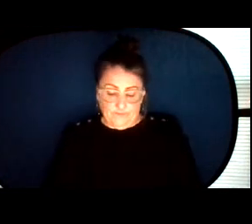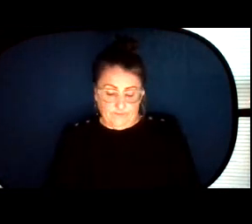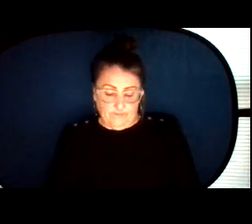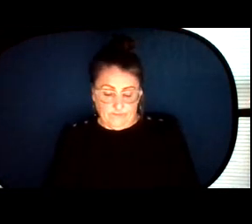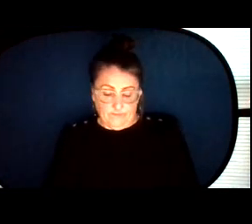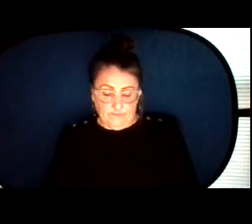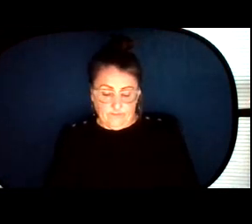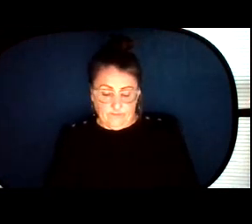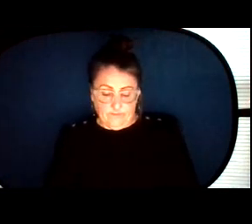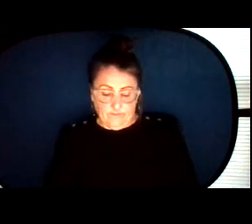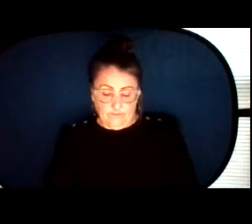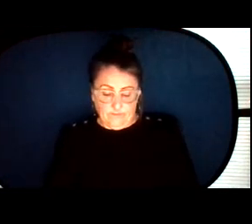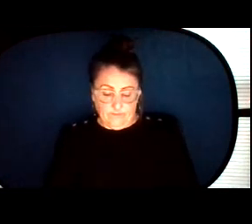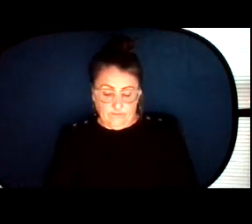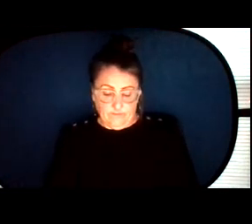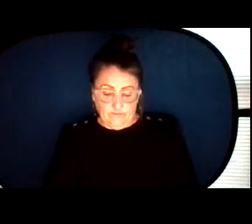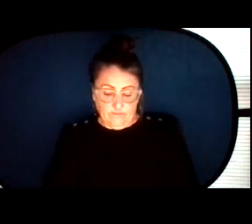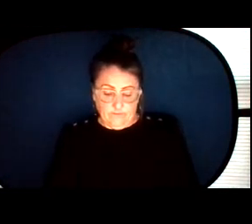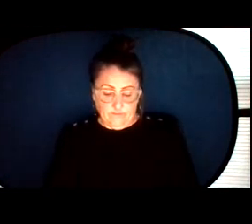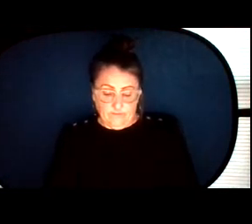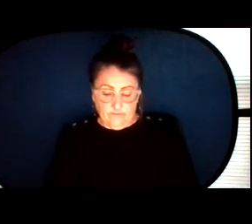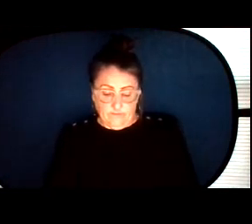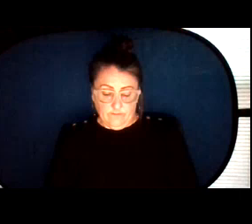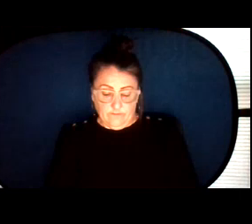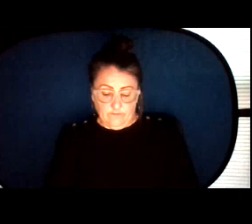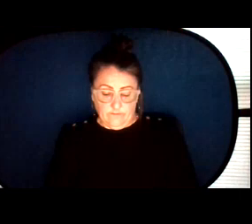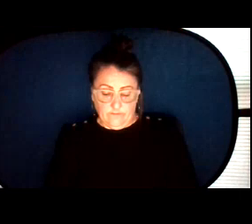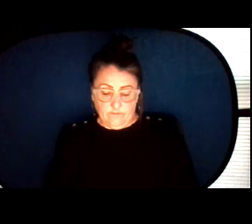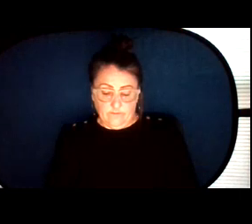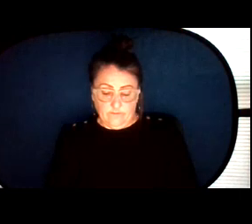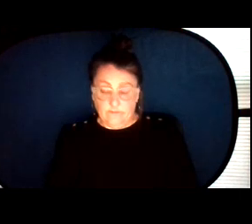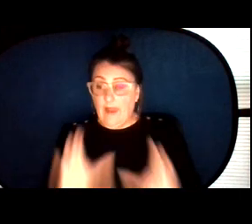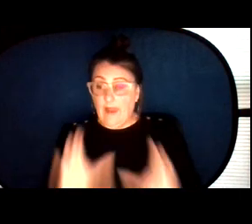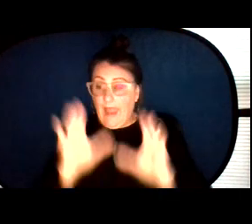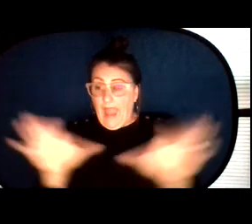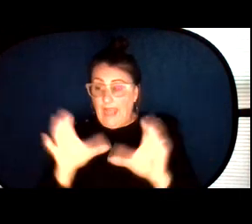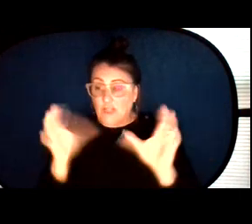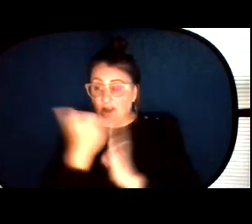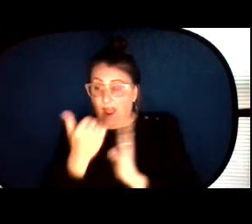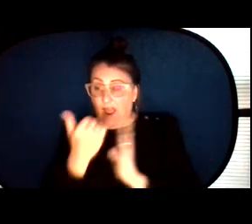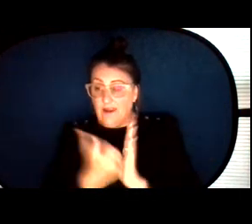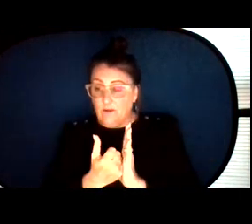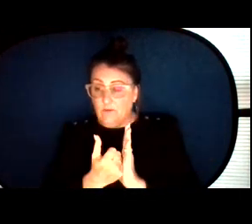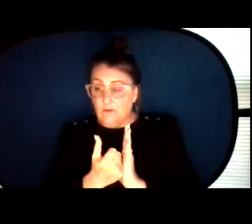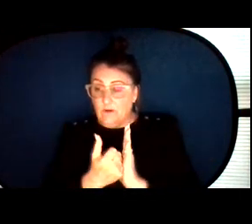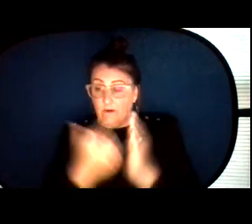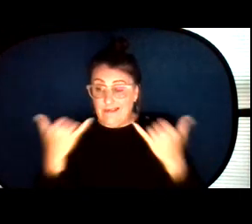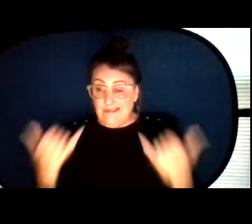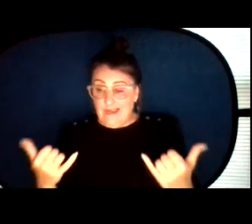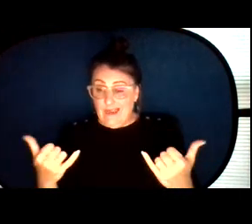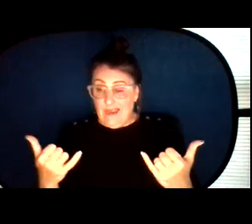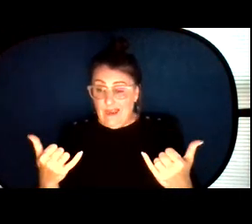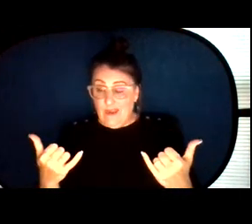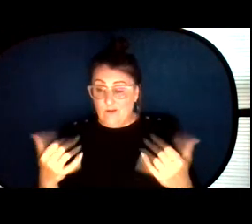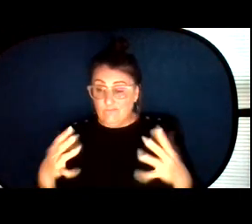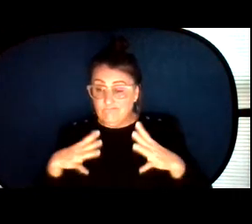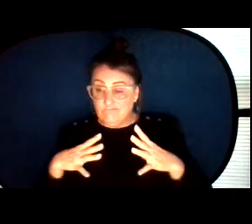So I believe this is an action item. Is that correct? No. Okay. No. It's on A. All right, great. So we're going to adjourn for.